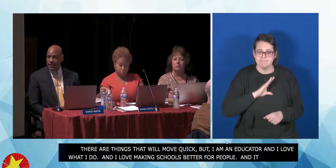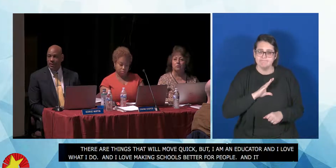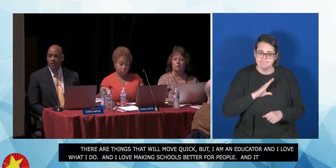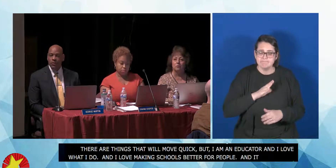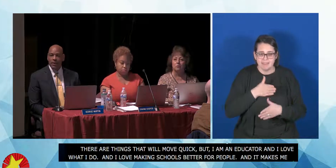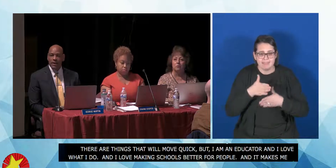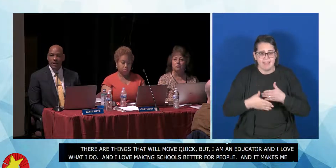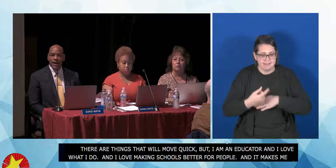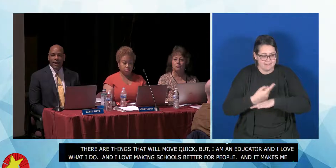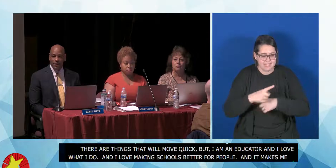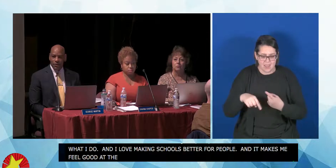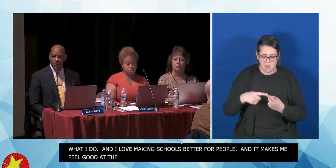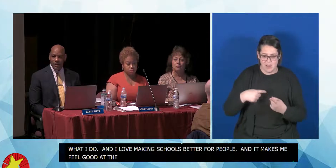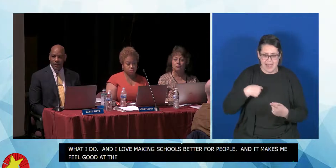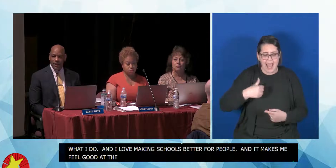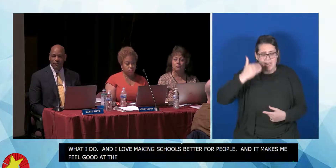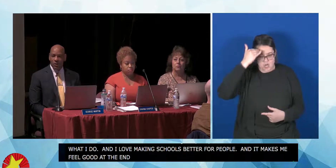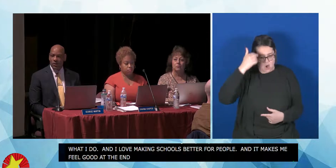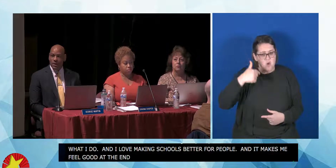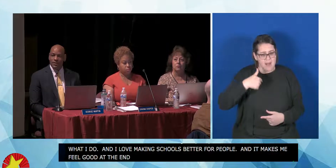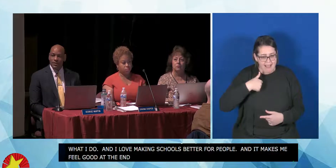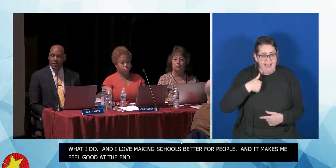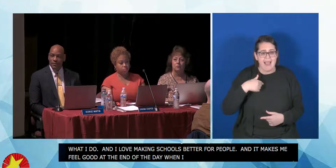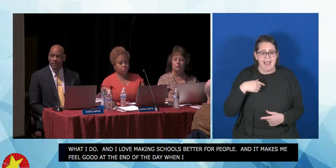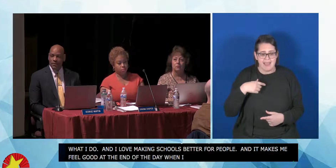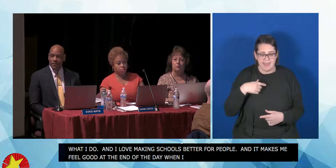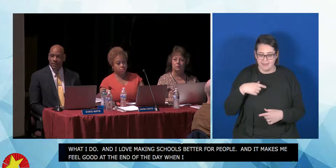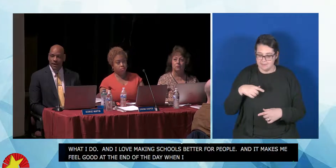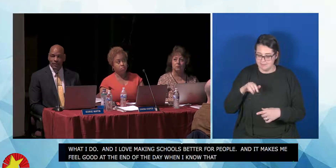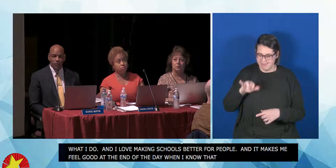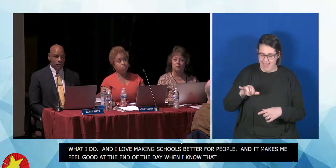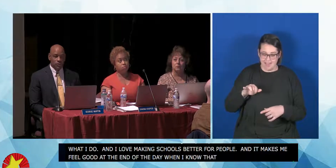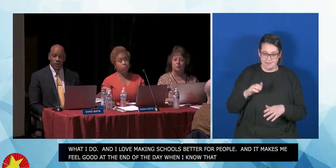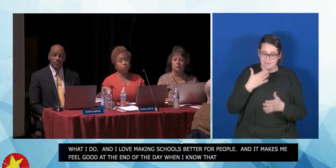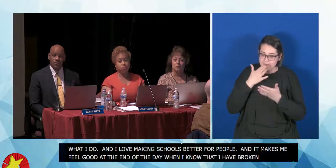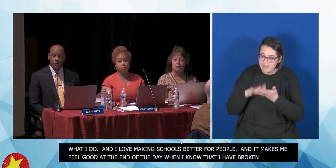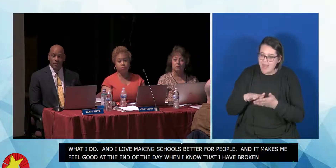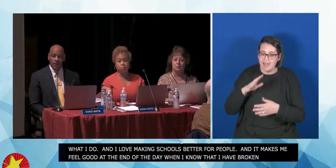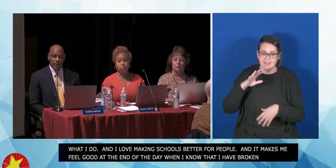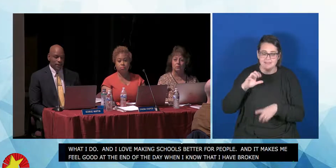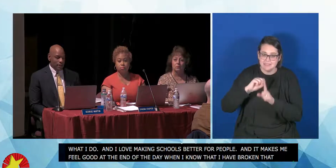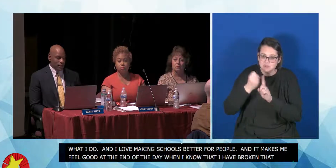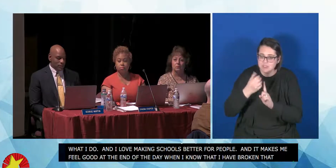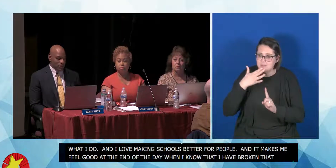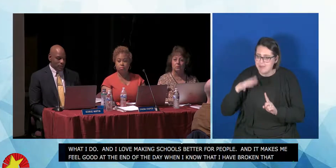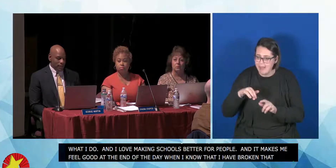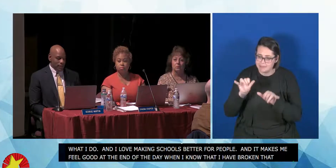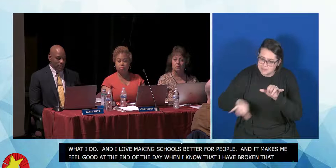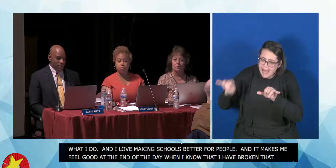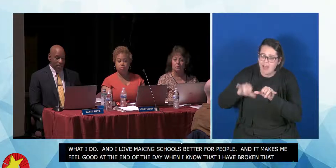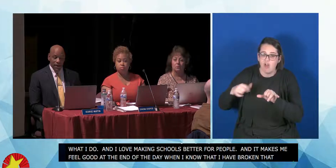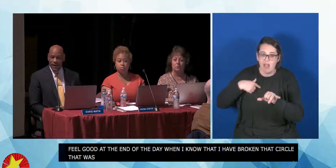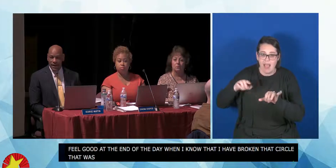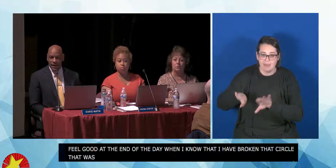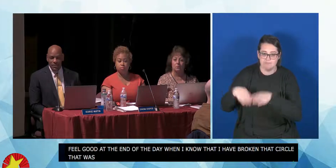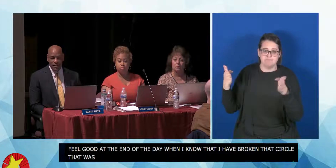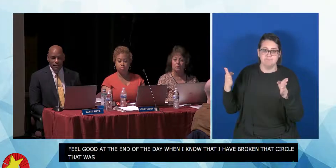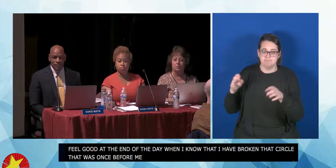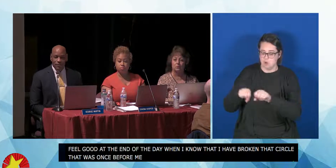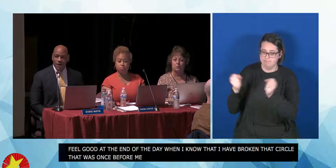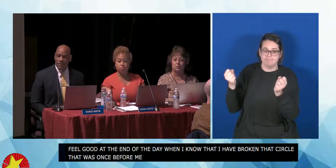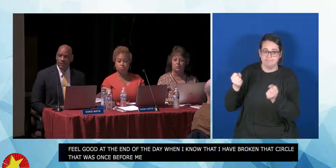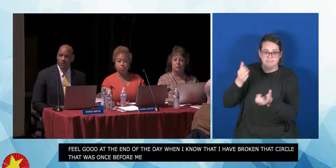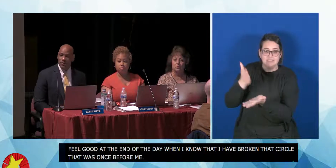day when I know that I've broken that cycle that was once before me. So I am